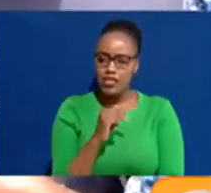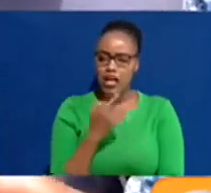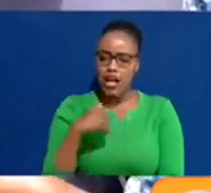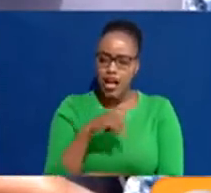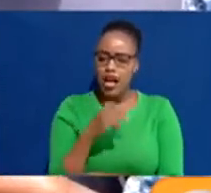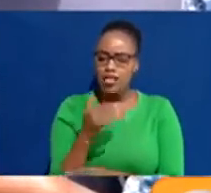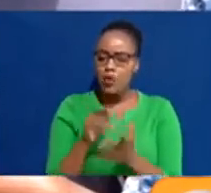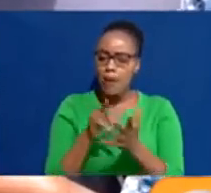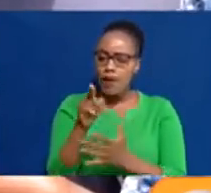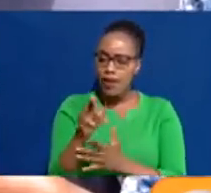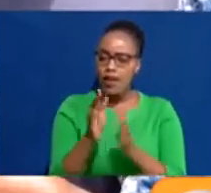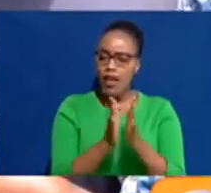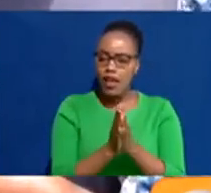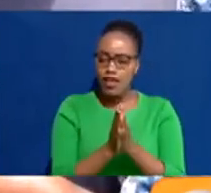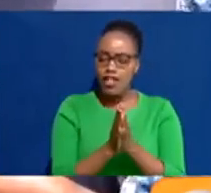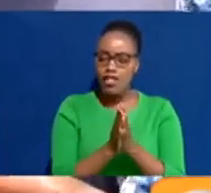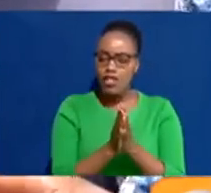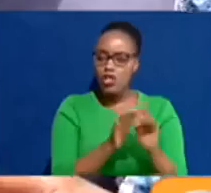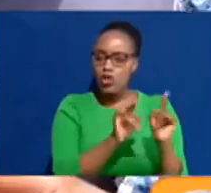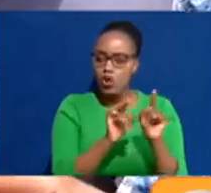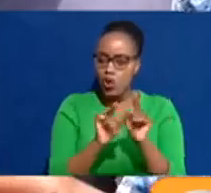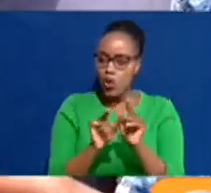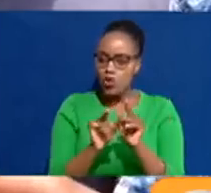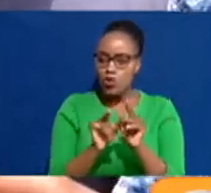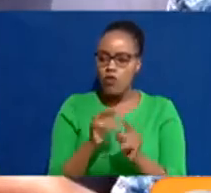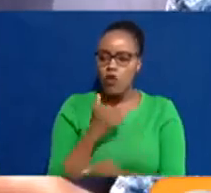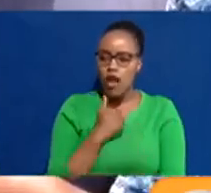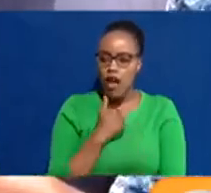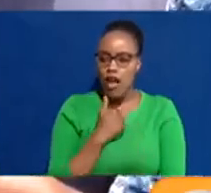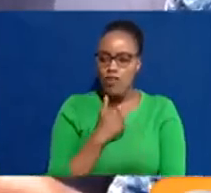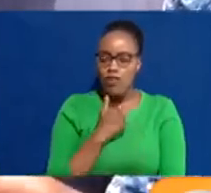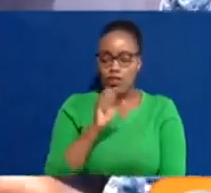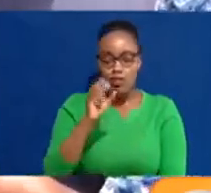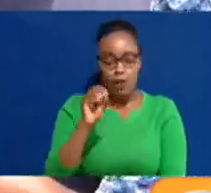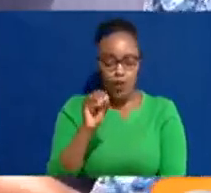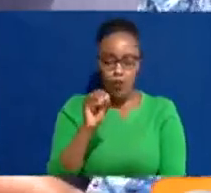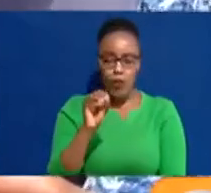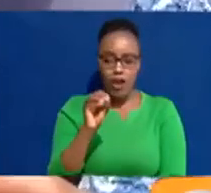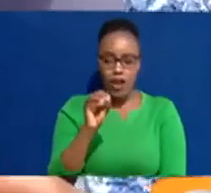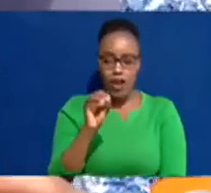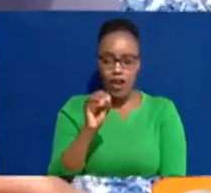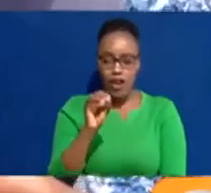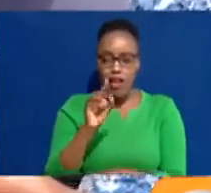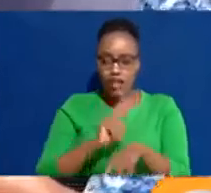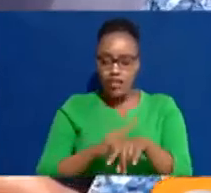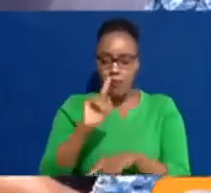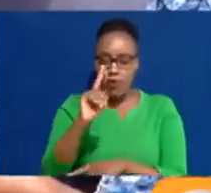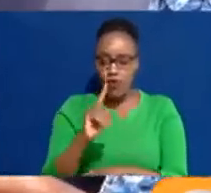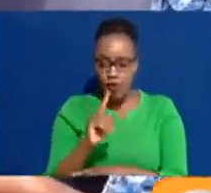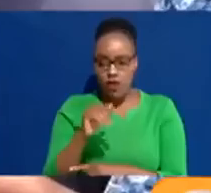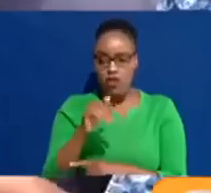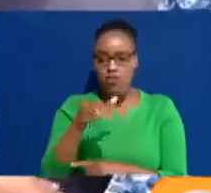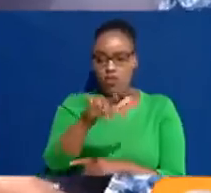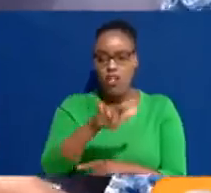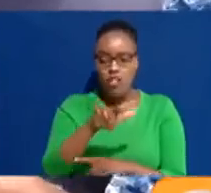manyumba tunalipwa, activities daily kwenda hapa na pale inahitaji hiyo pesa. So on ukikuja kwa local channels,